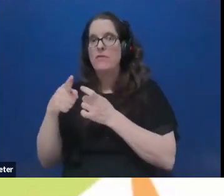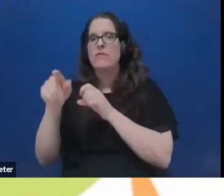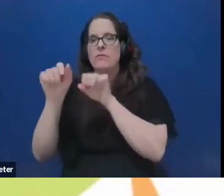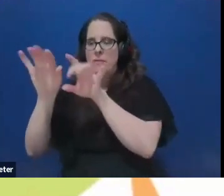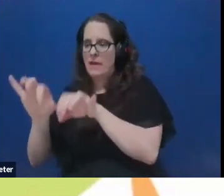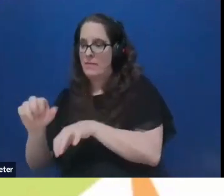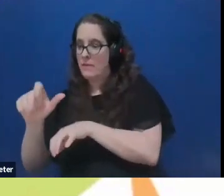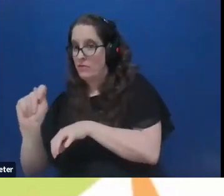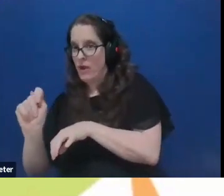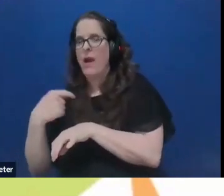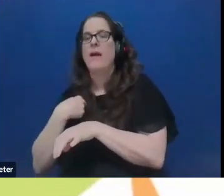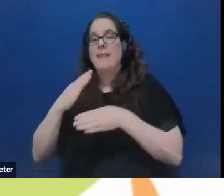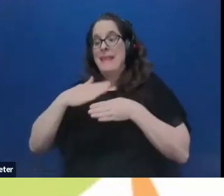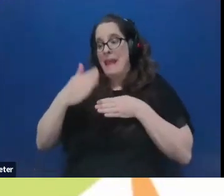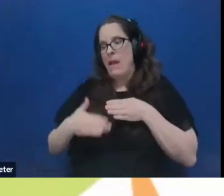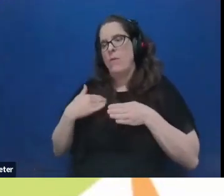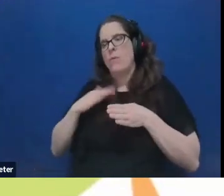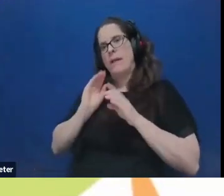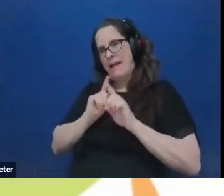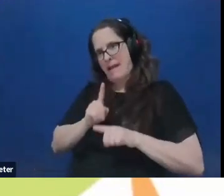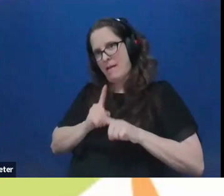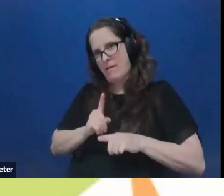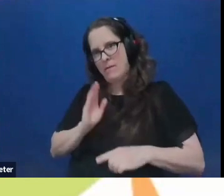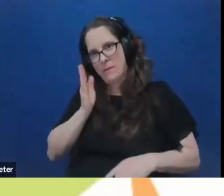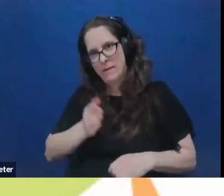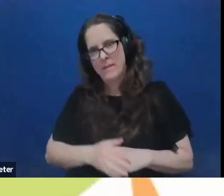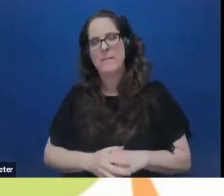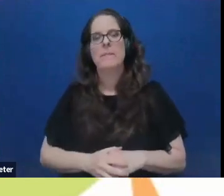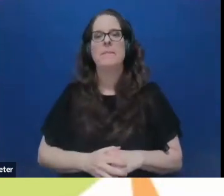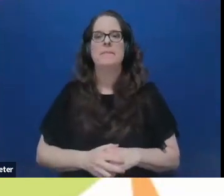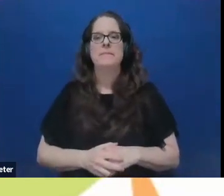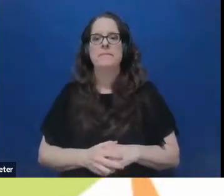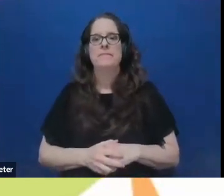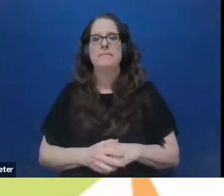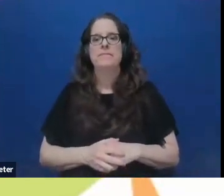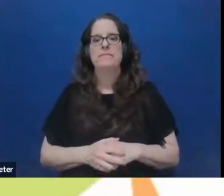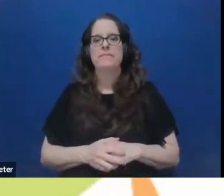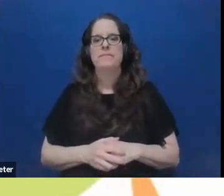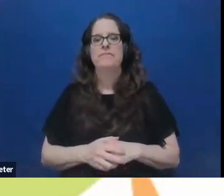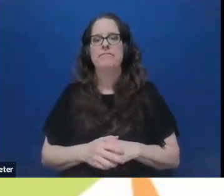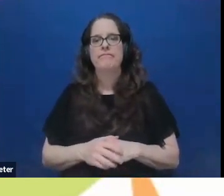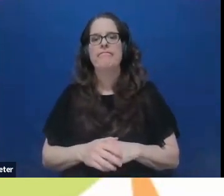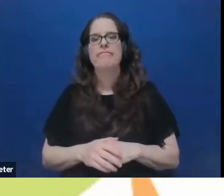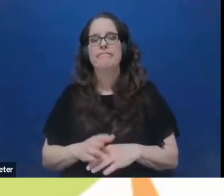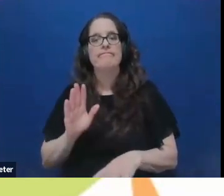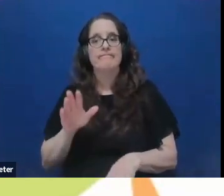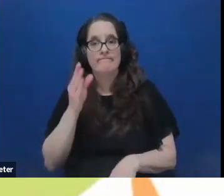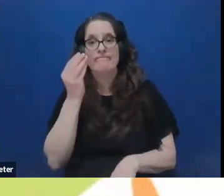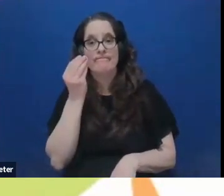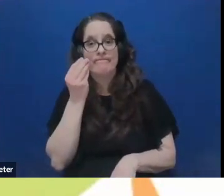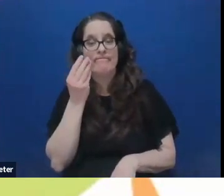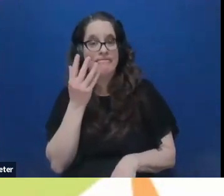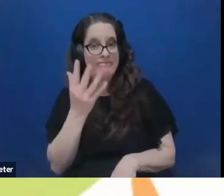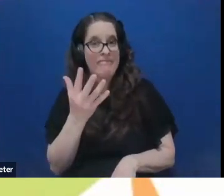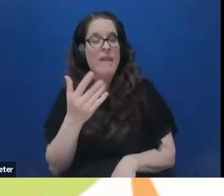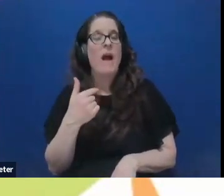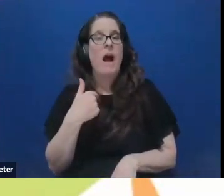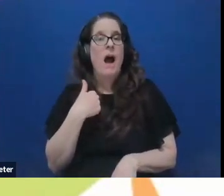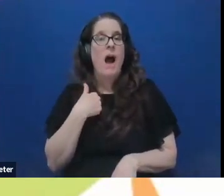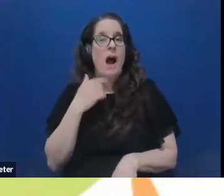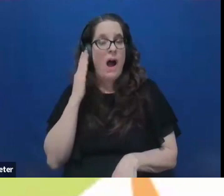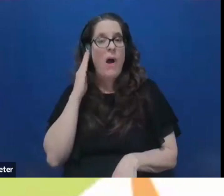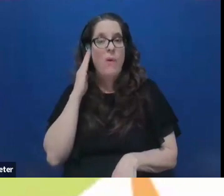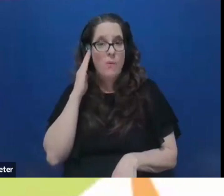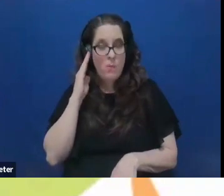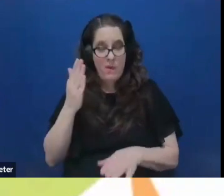in the chat box below. We're also going to have questions in the end, and I'm actually going to give the ability for someone to